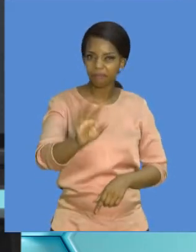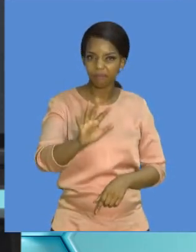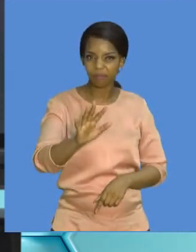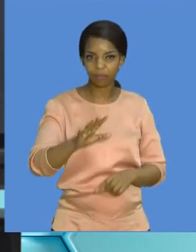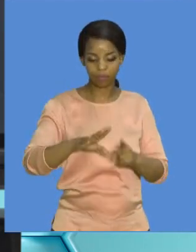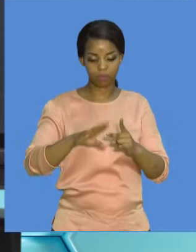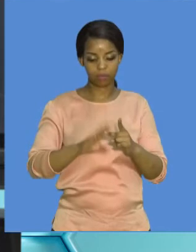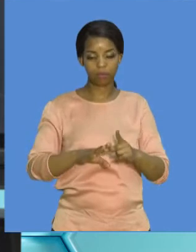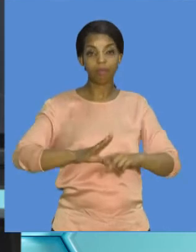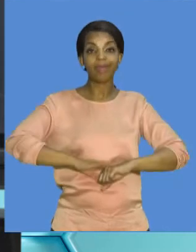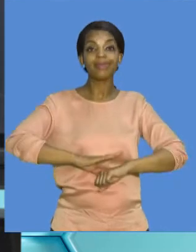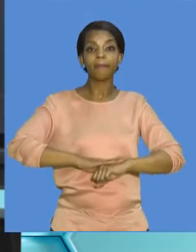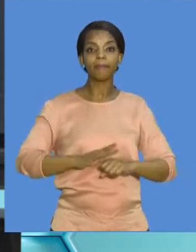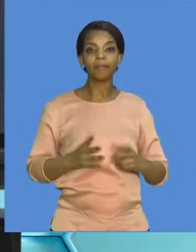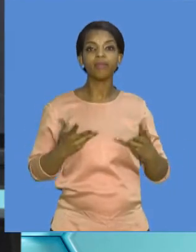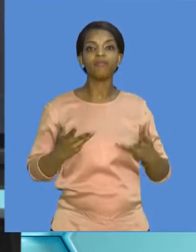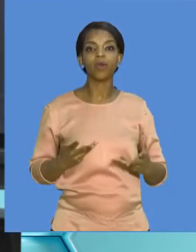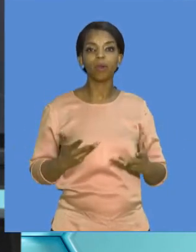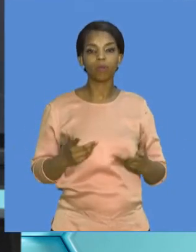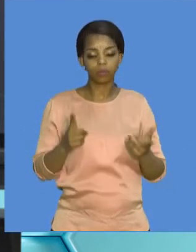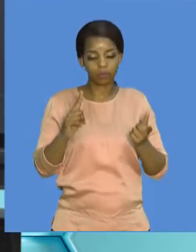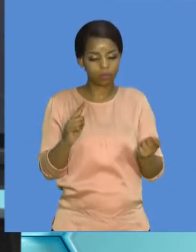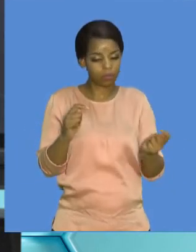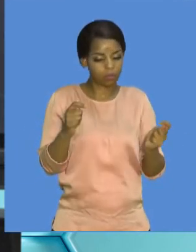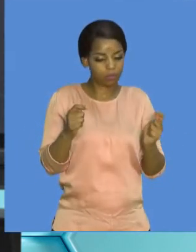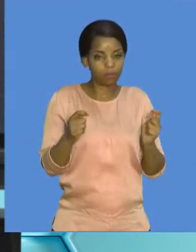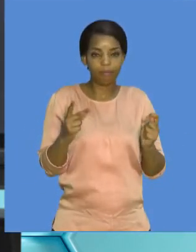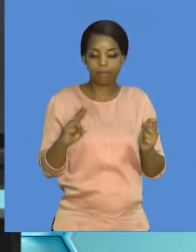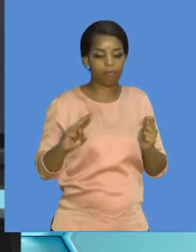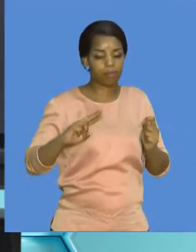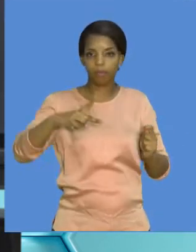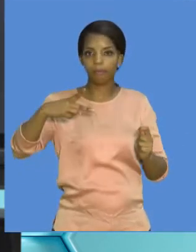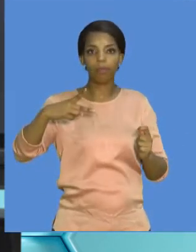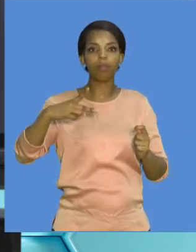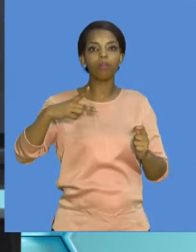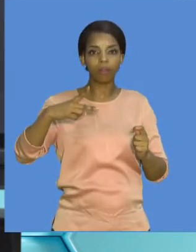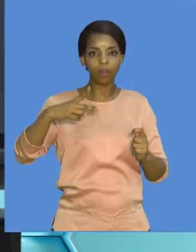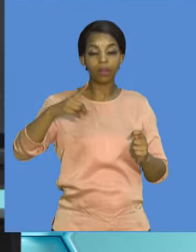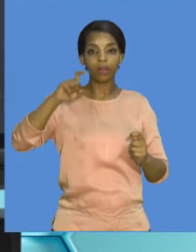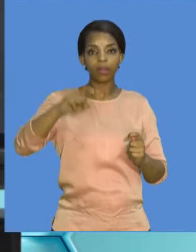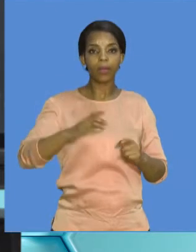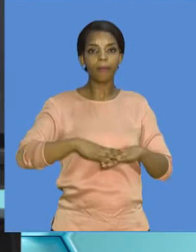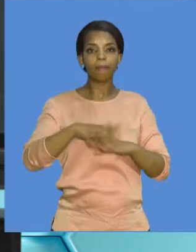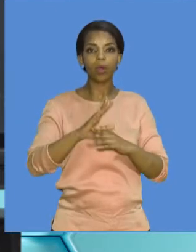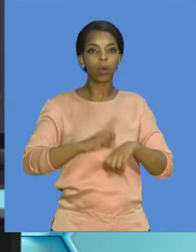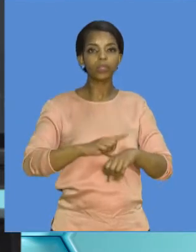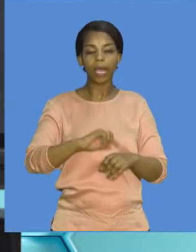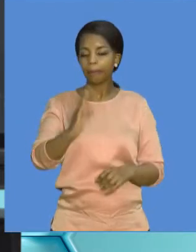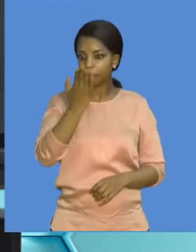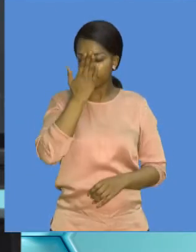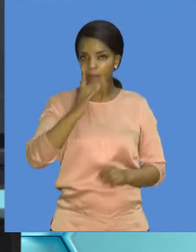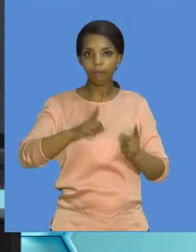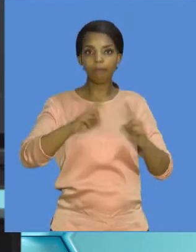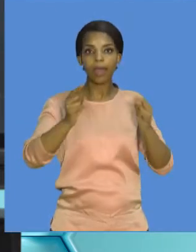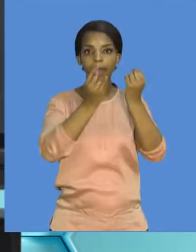the time that it takes for the change to double up is becoming smaller and smaller as you are